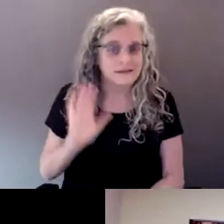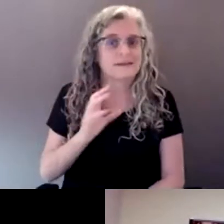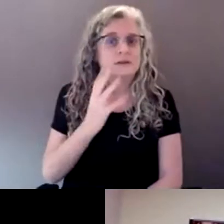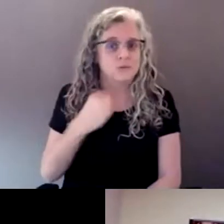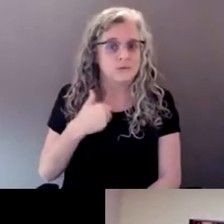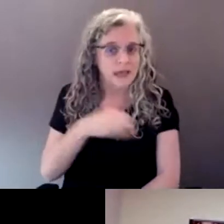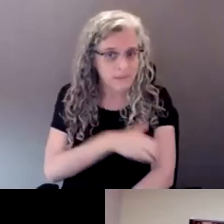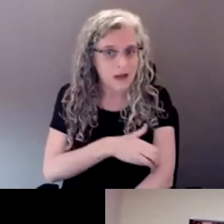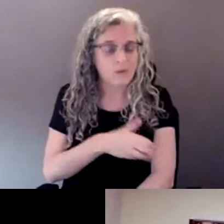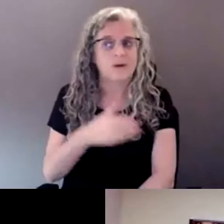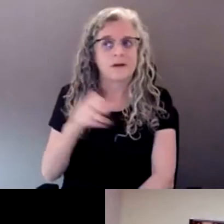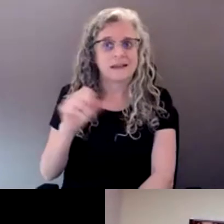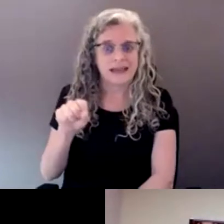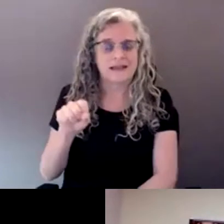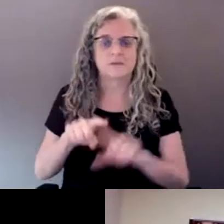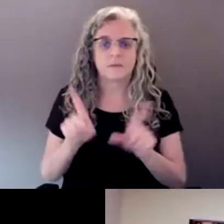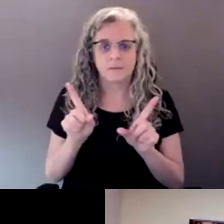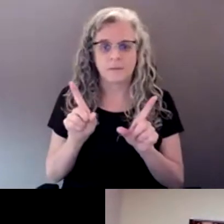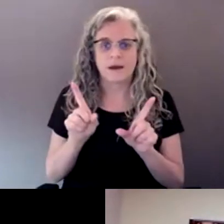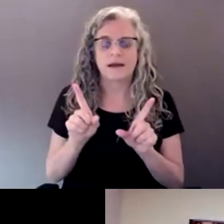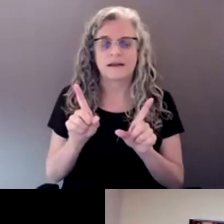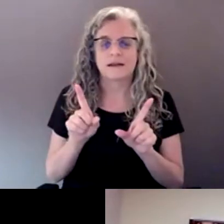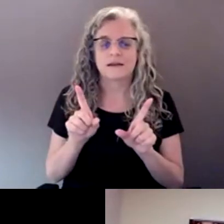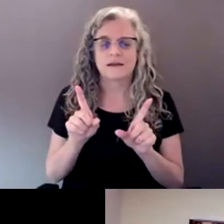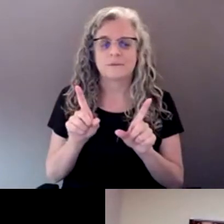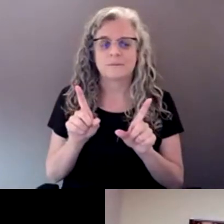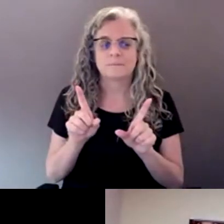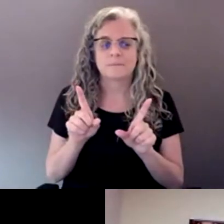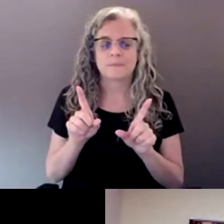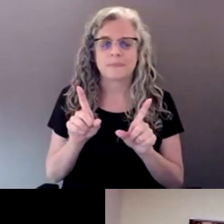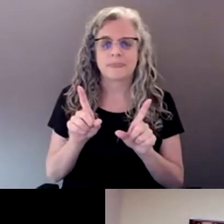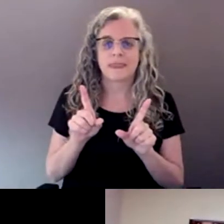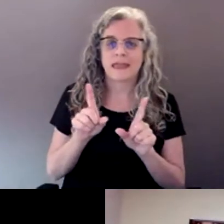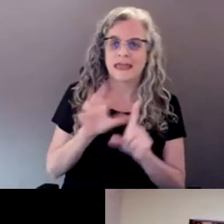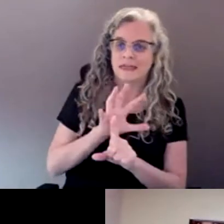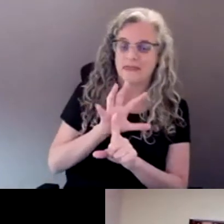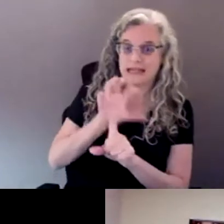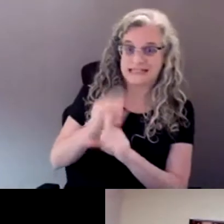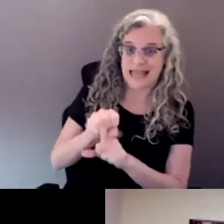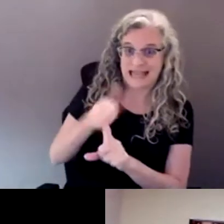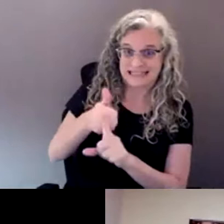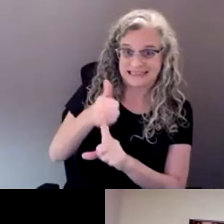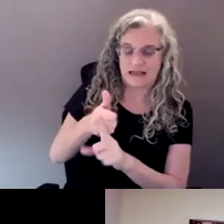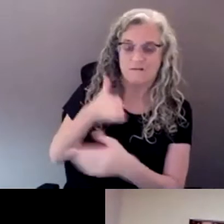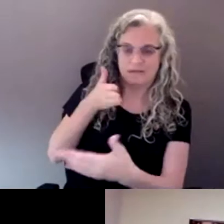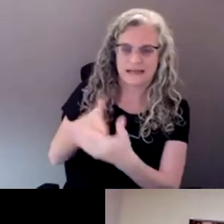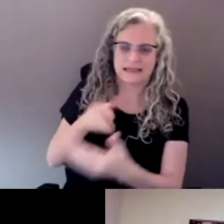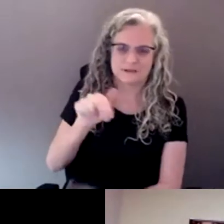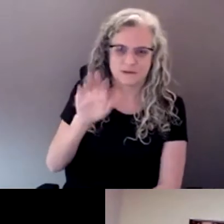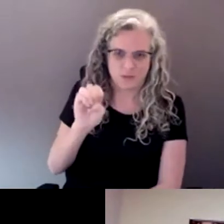deny that the shape, that the power of the attack was a racial attack.